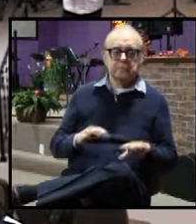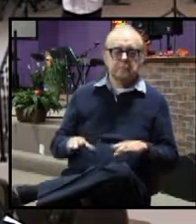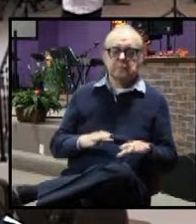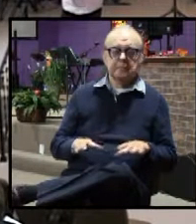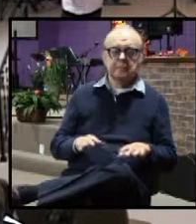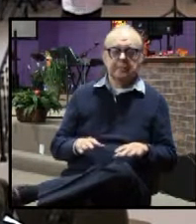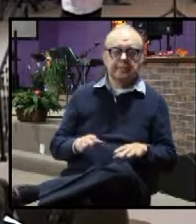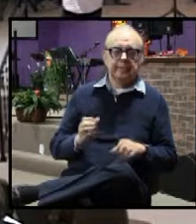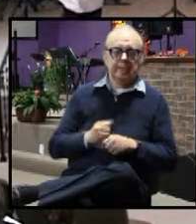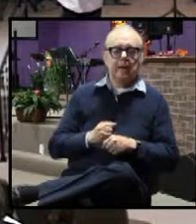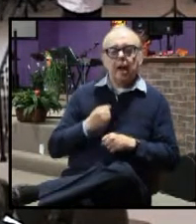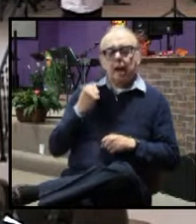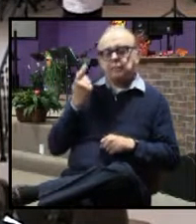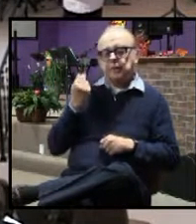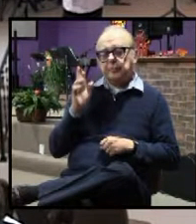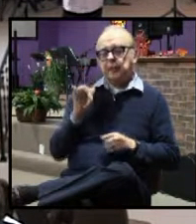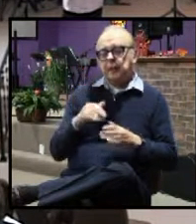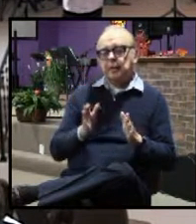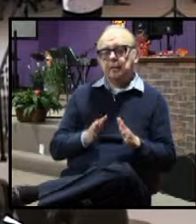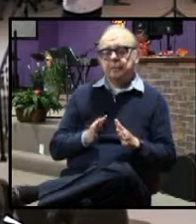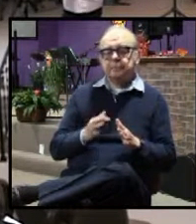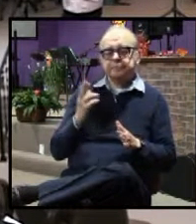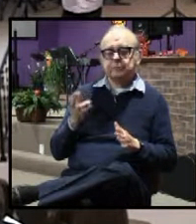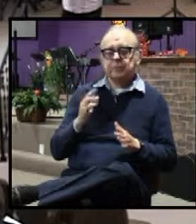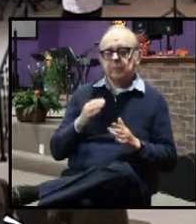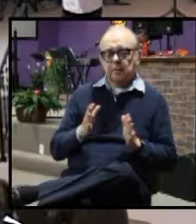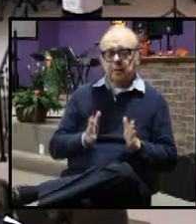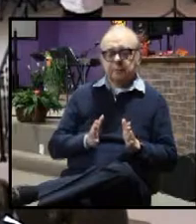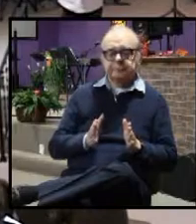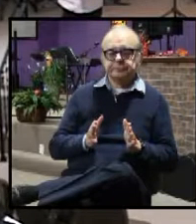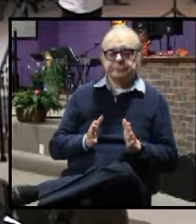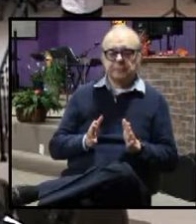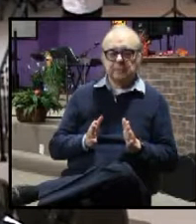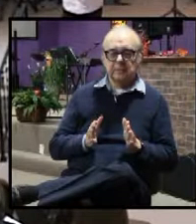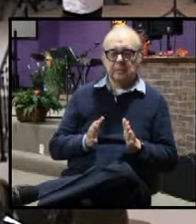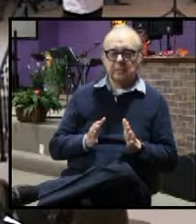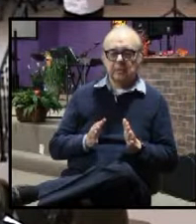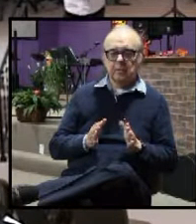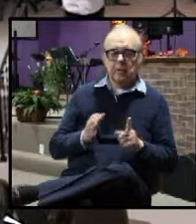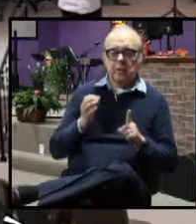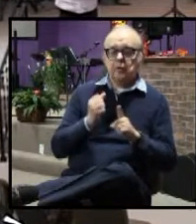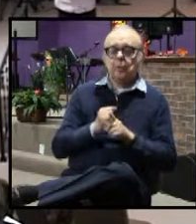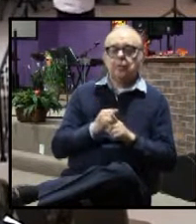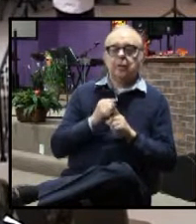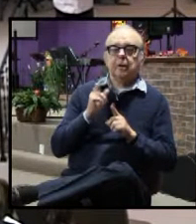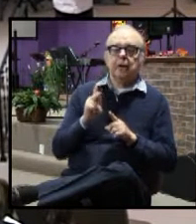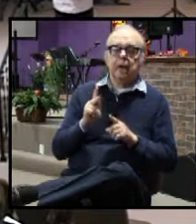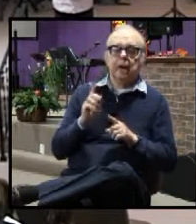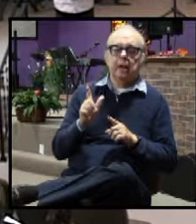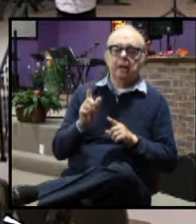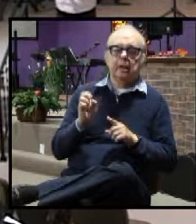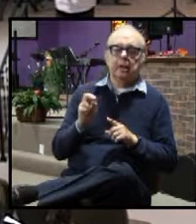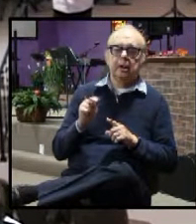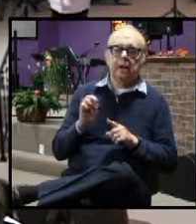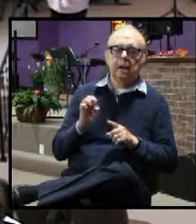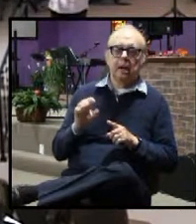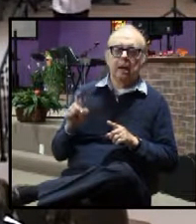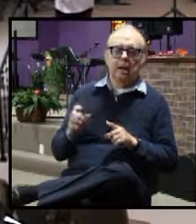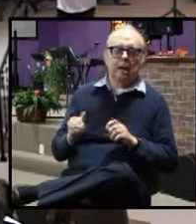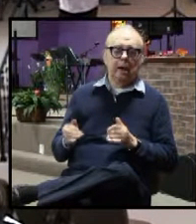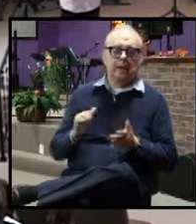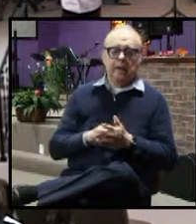thing to do with your invention. I've got a purpose for it. The purpose for your box is to hold Kleenexes. Well, you